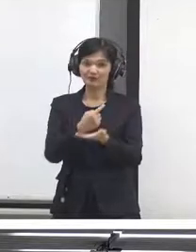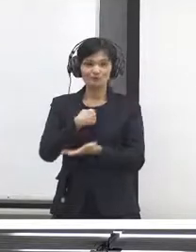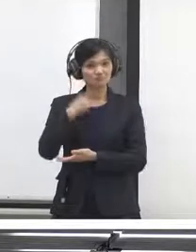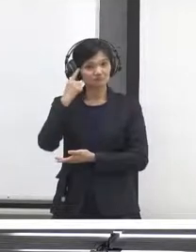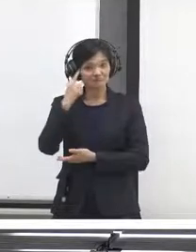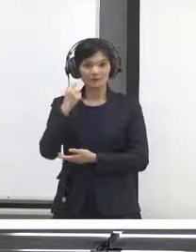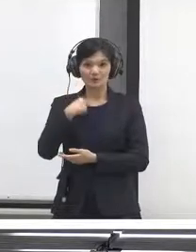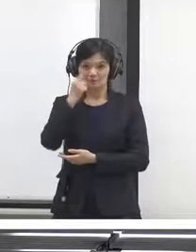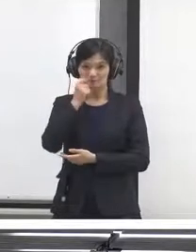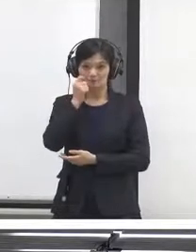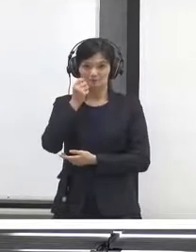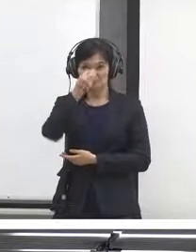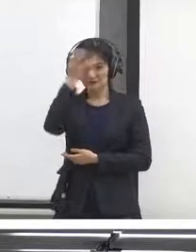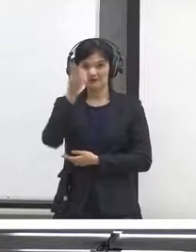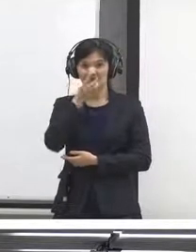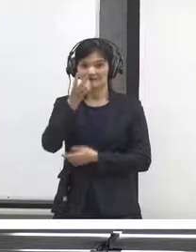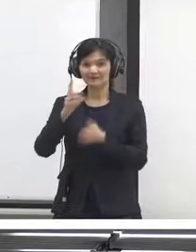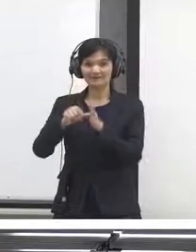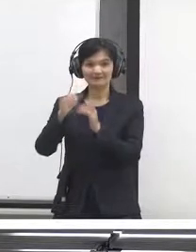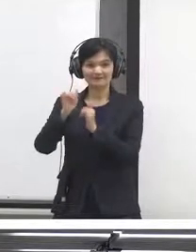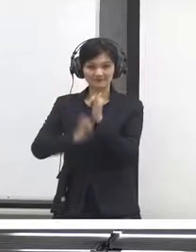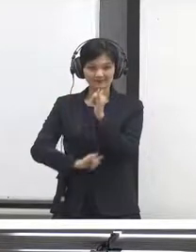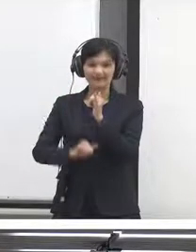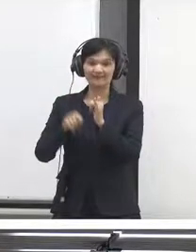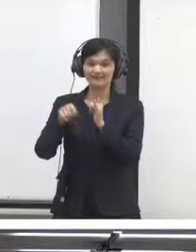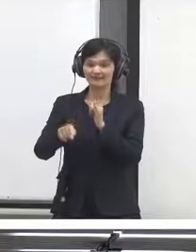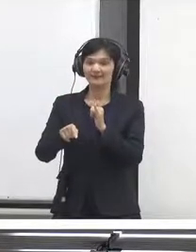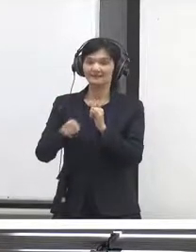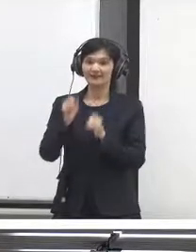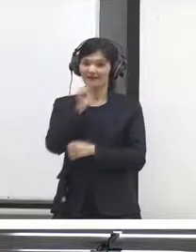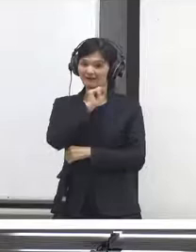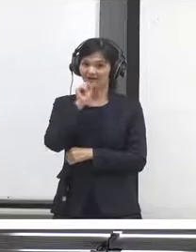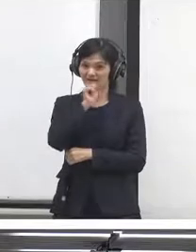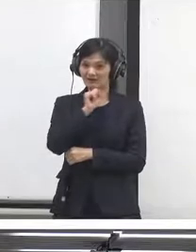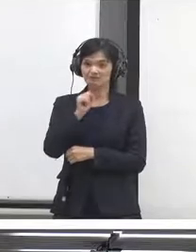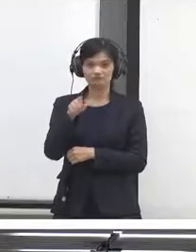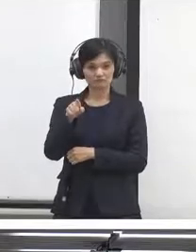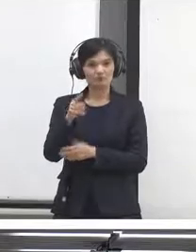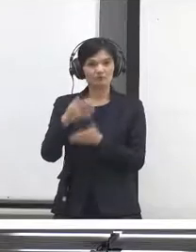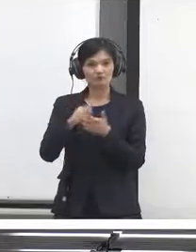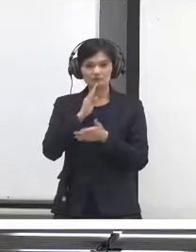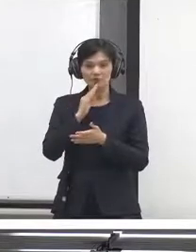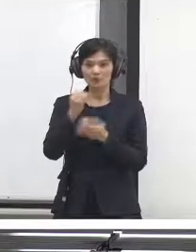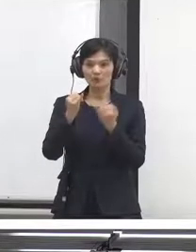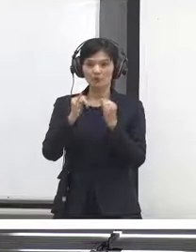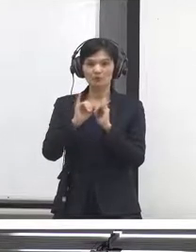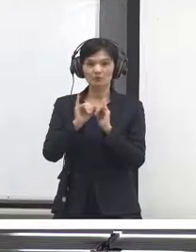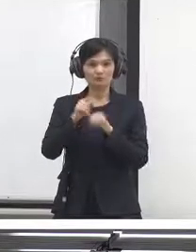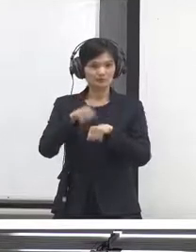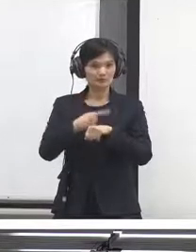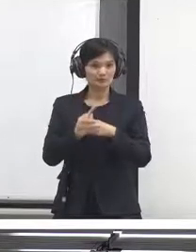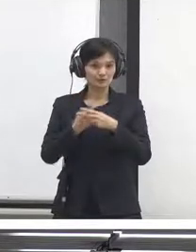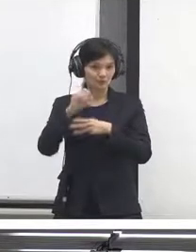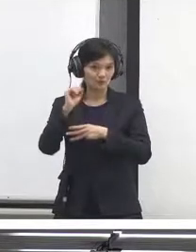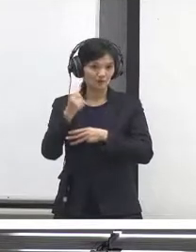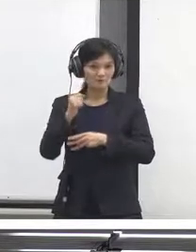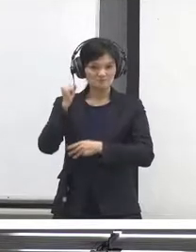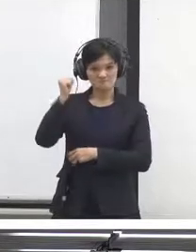as a protest song that students of Ewha Women University sang in front